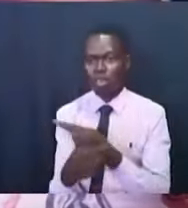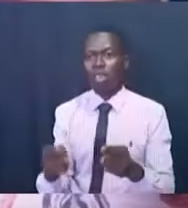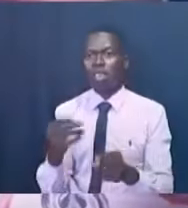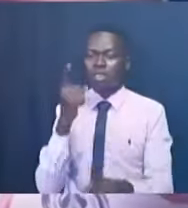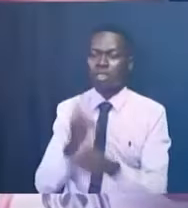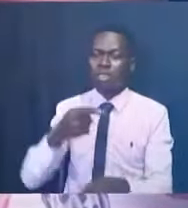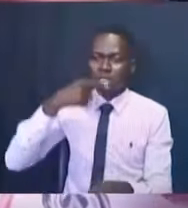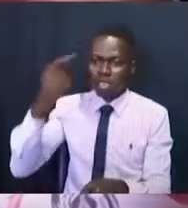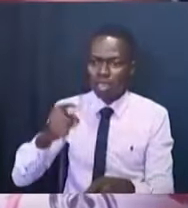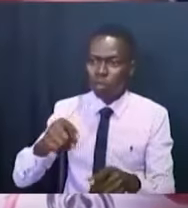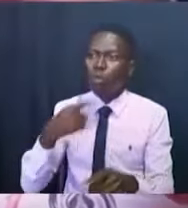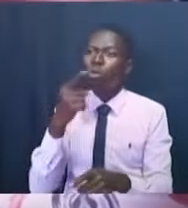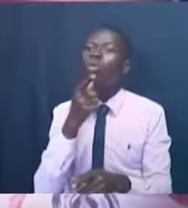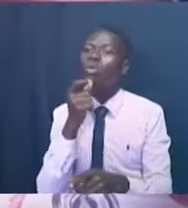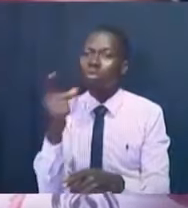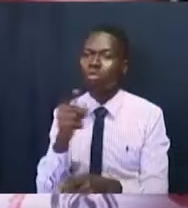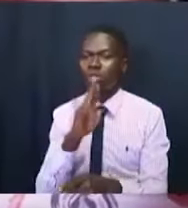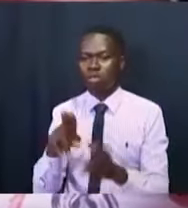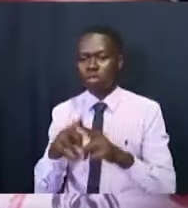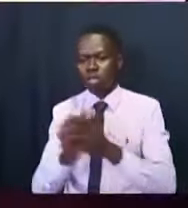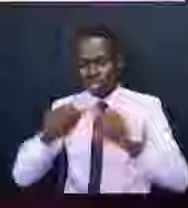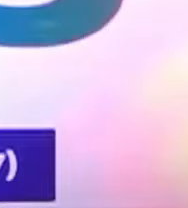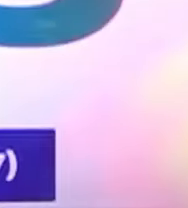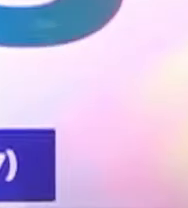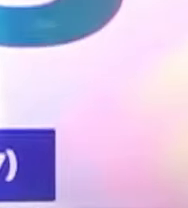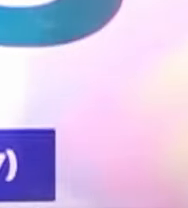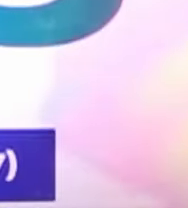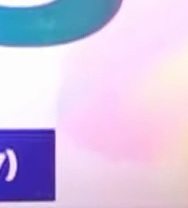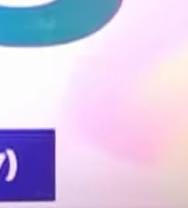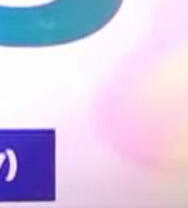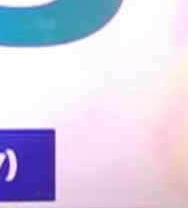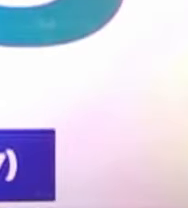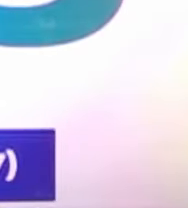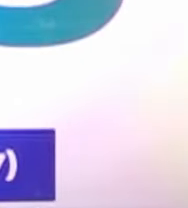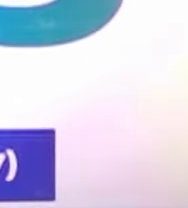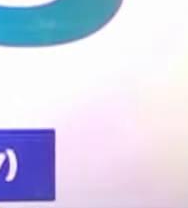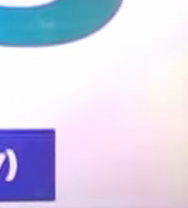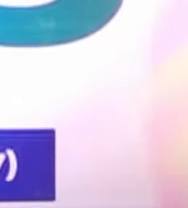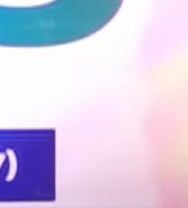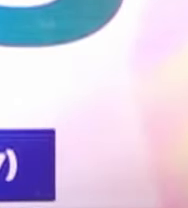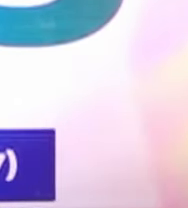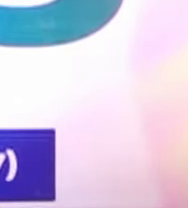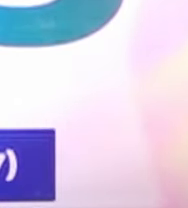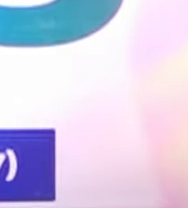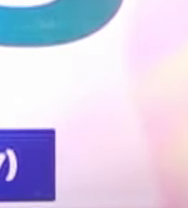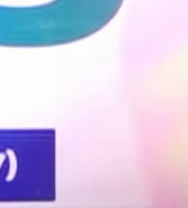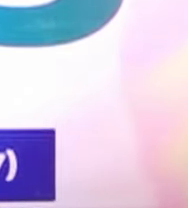you the kind of person you are, so that you go out there knowing that God is with you. You go out there with all the confidence that you